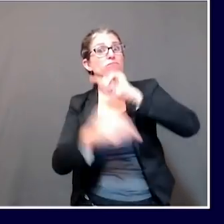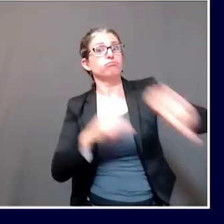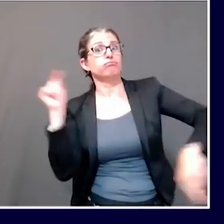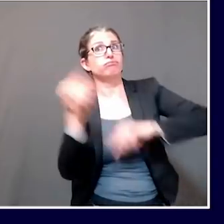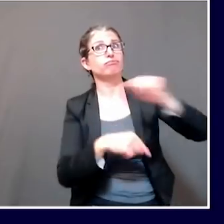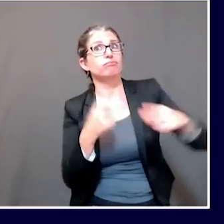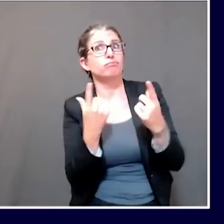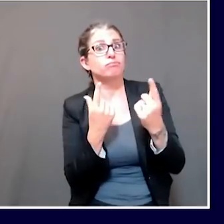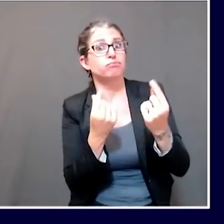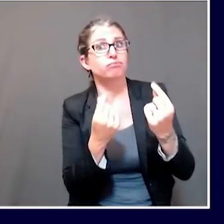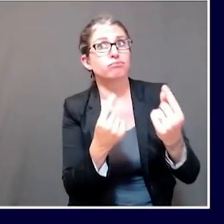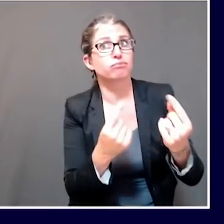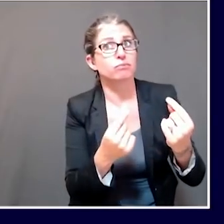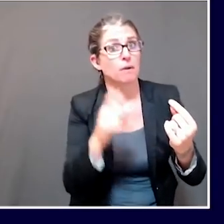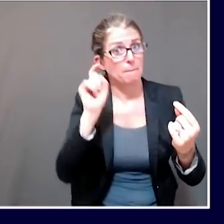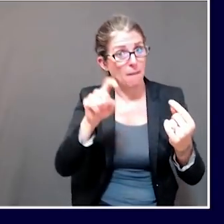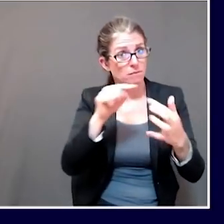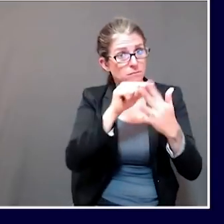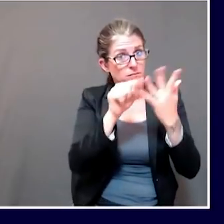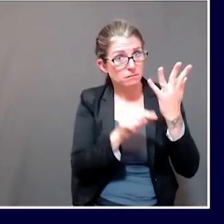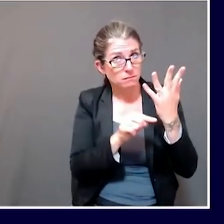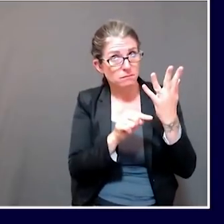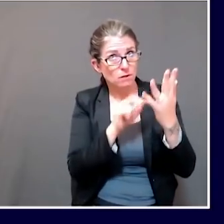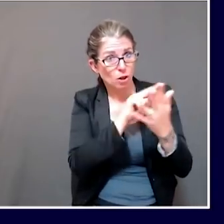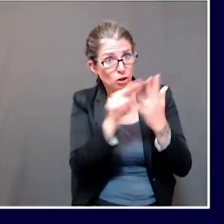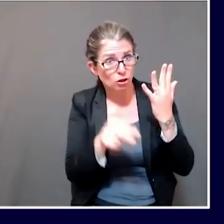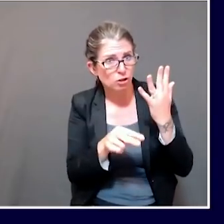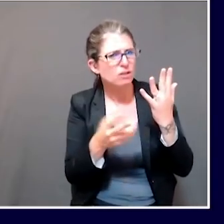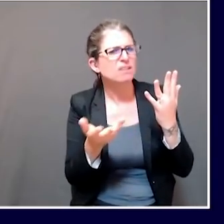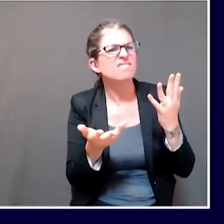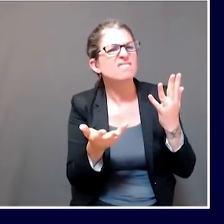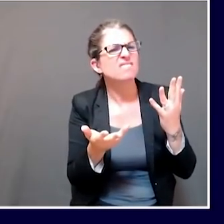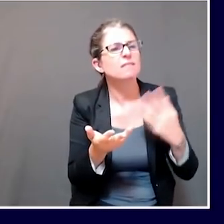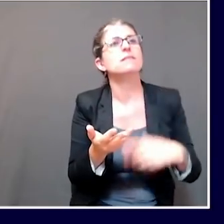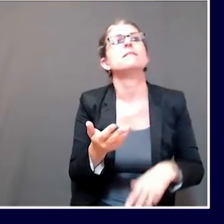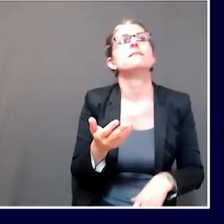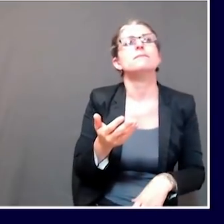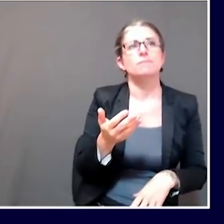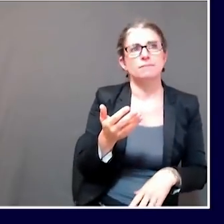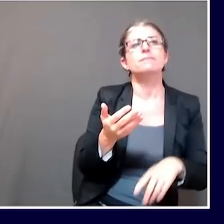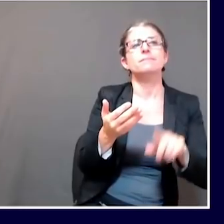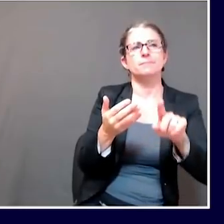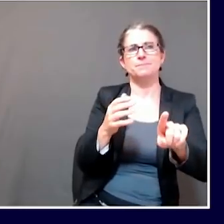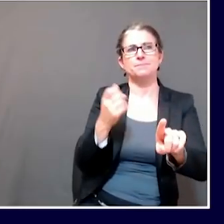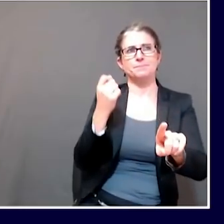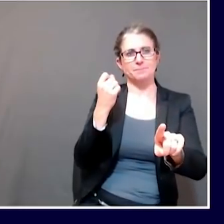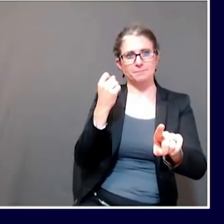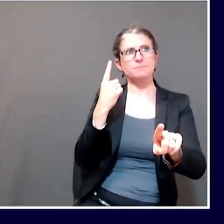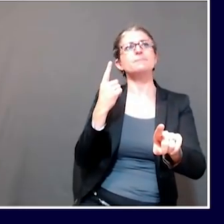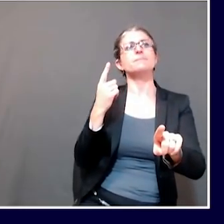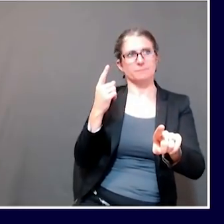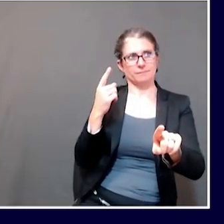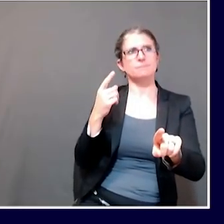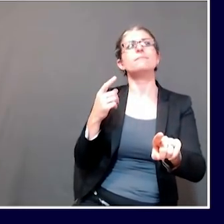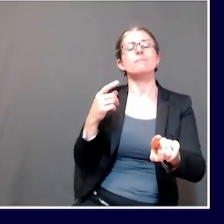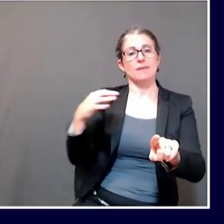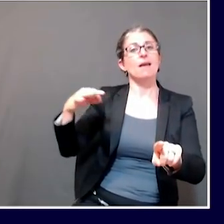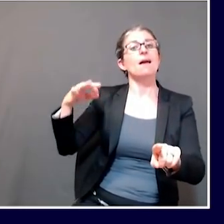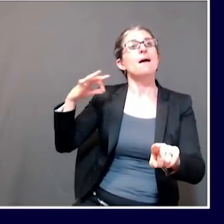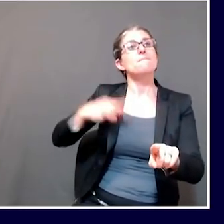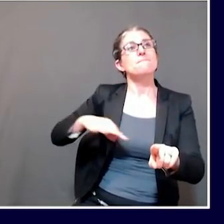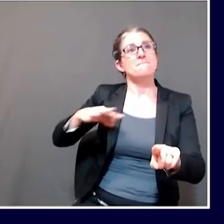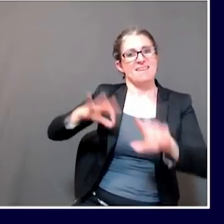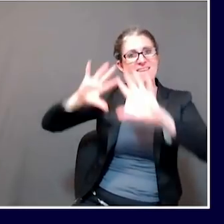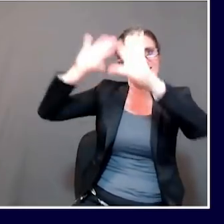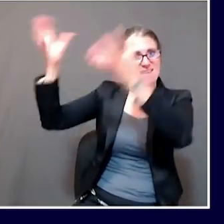colleagues at Maine Mobile Health, as well as the community of growers that hosts the incoming agricultural workers, to